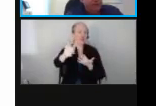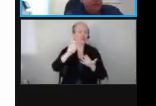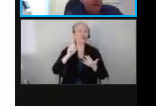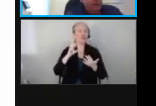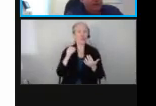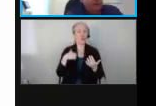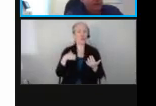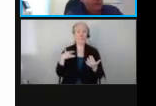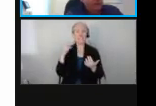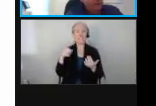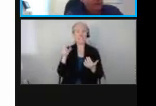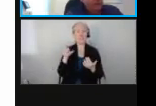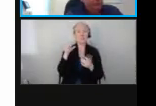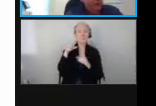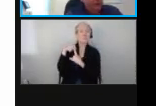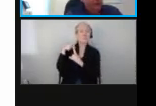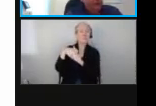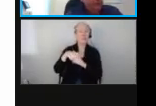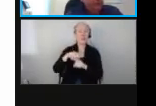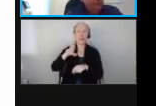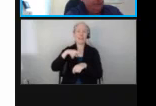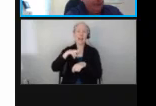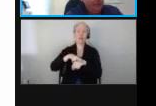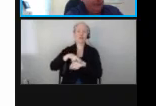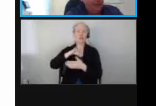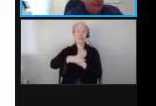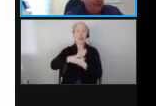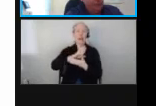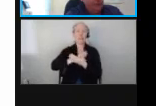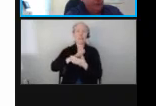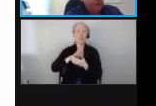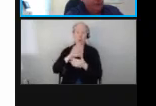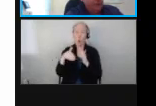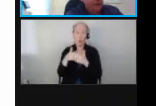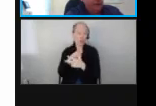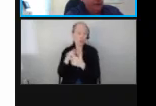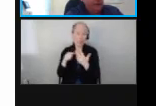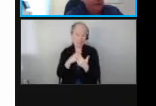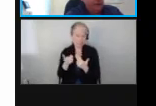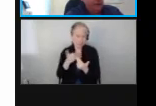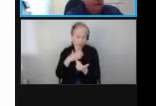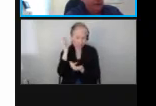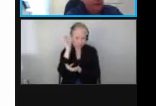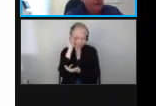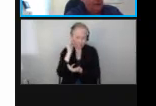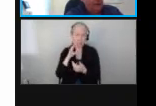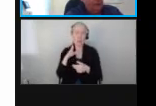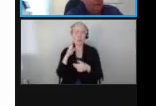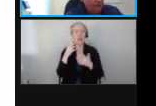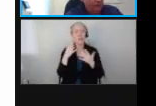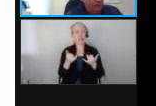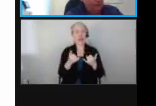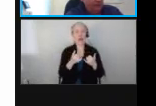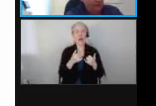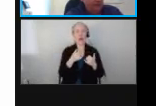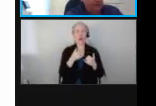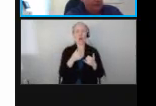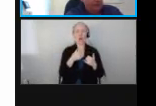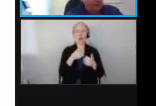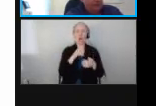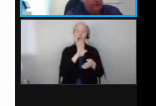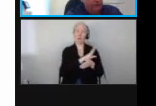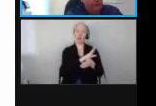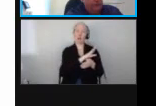national academies to take a look at this, probably all three of them, especially as the commercial human spaceflight